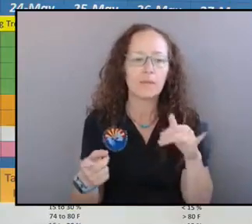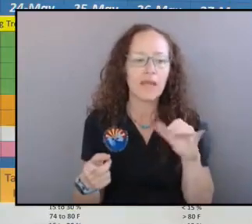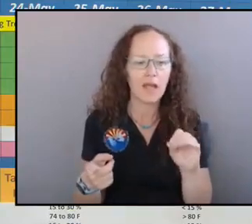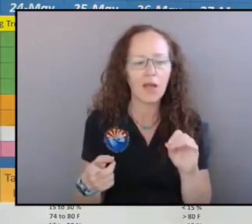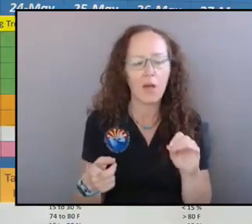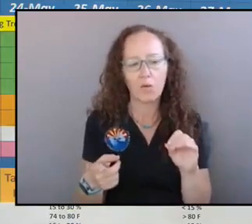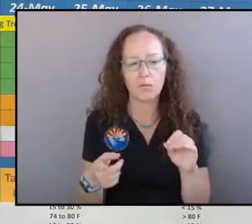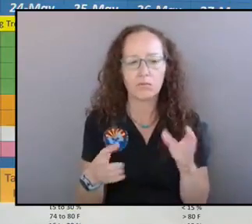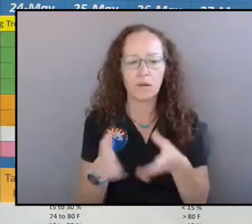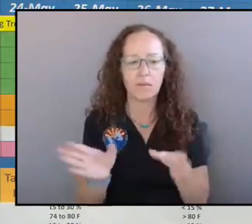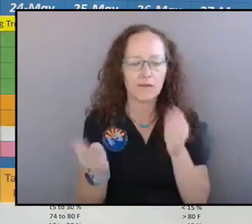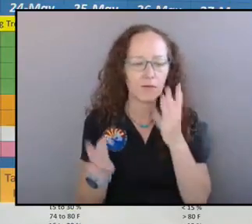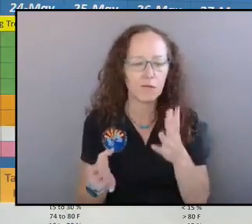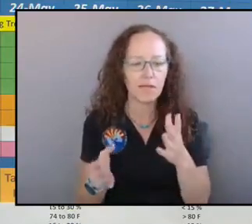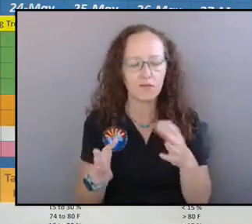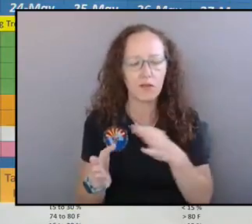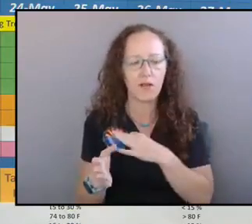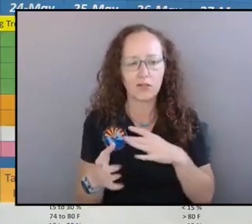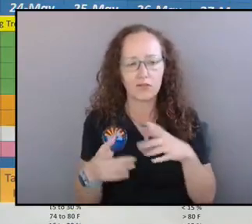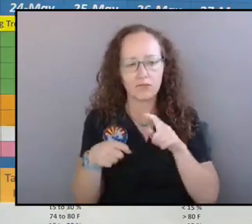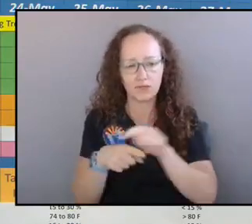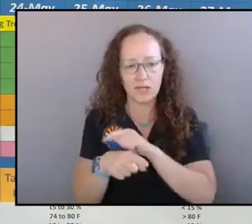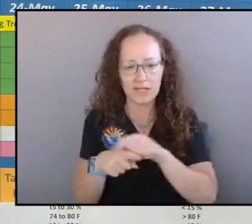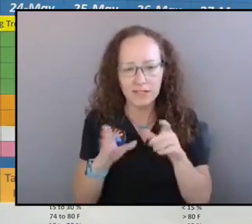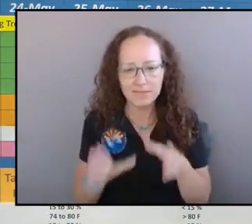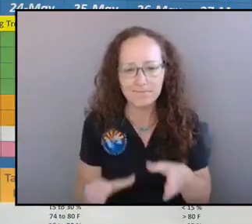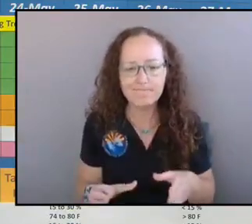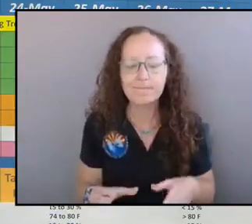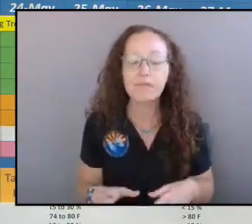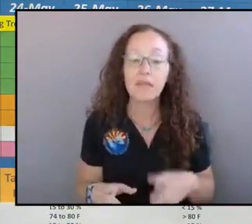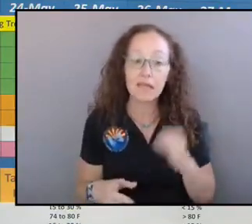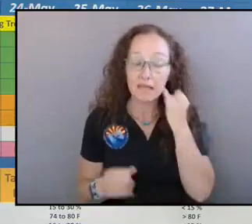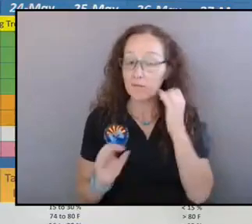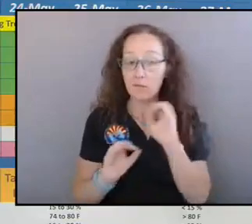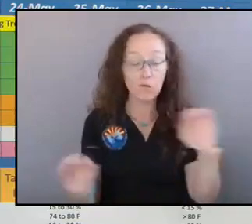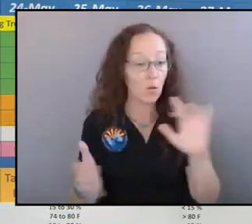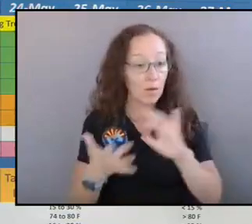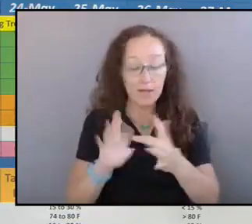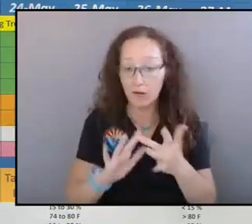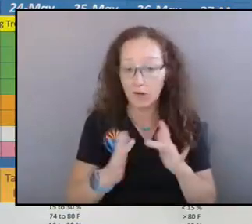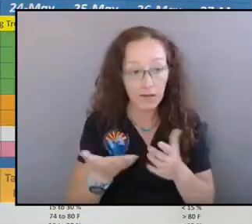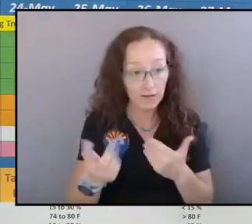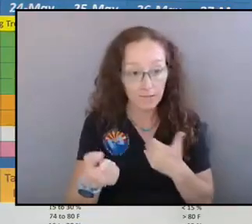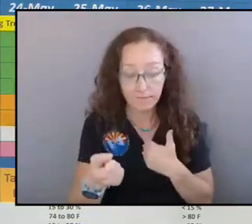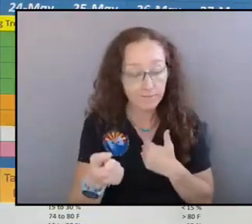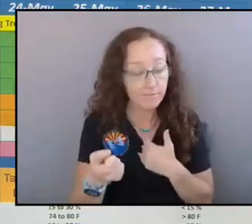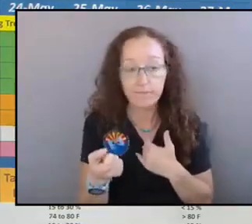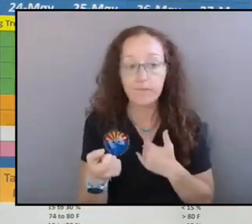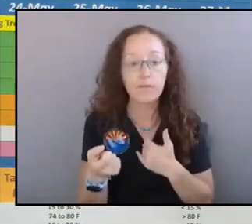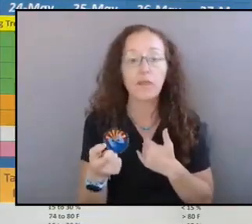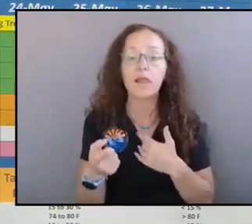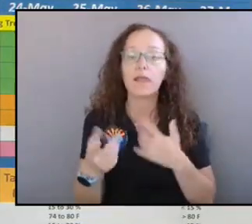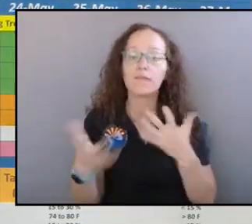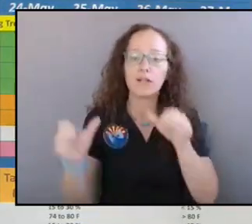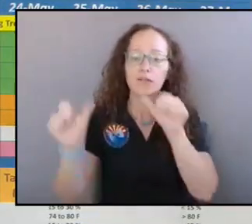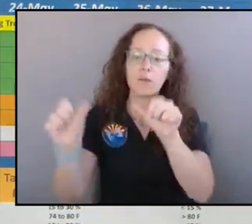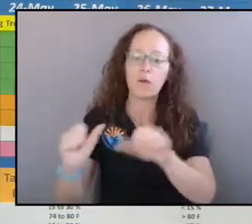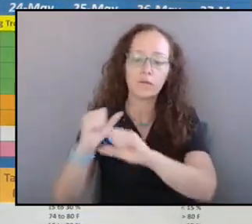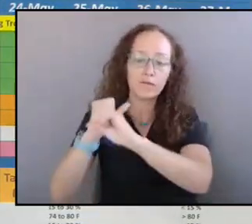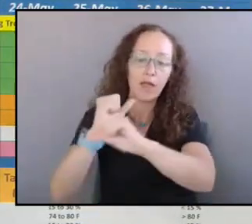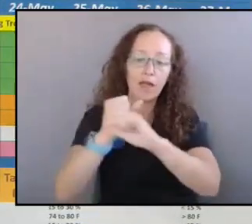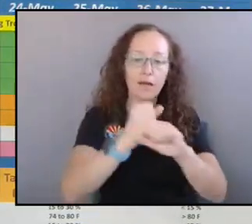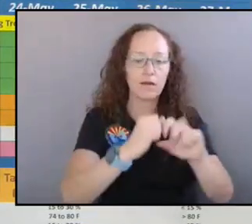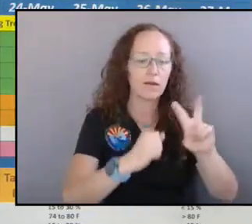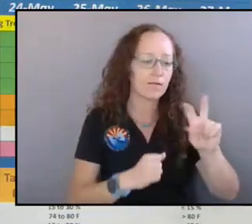those who don't have internet, the PIOs are posting flyers at the Vadito post office and